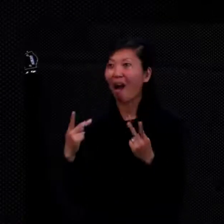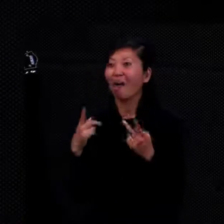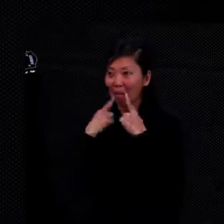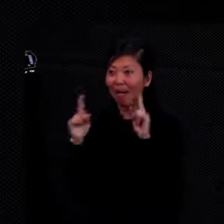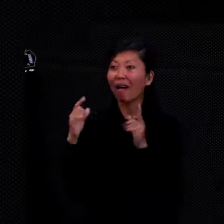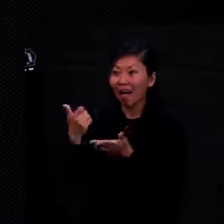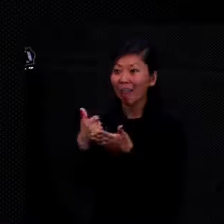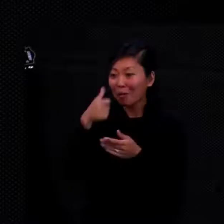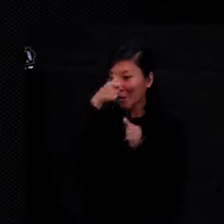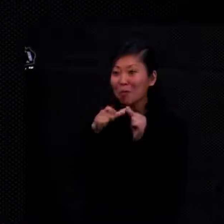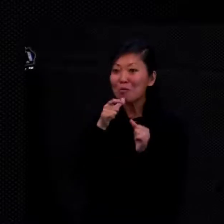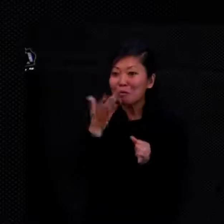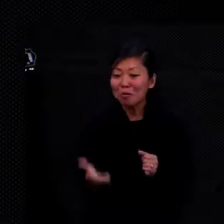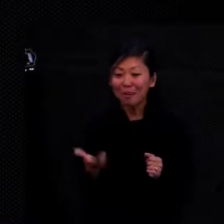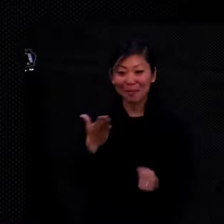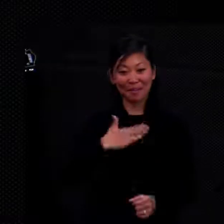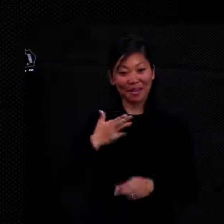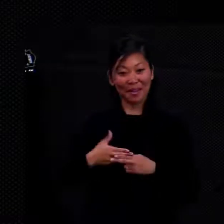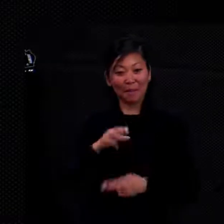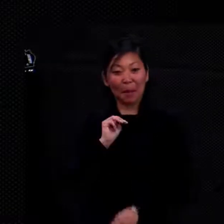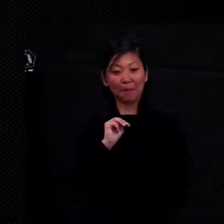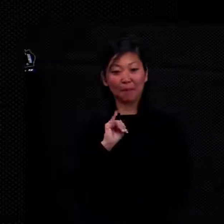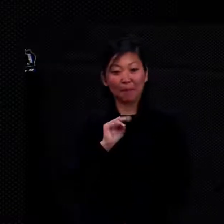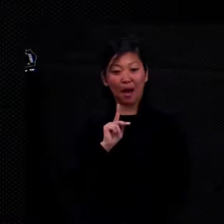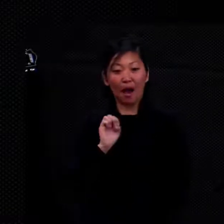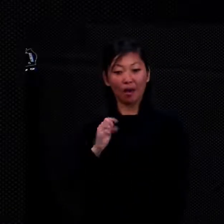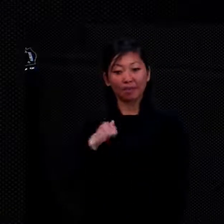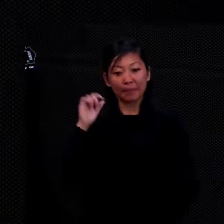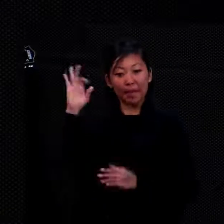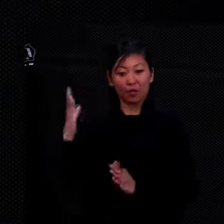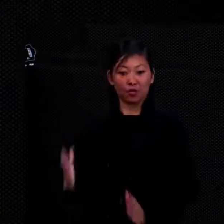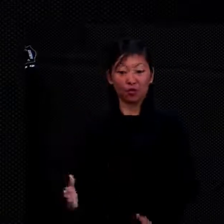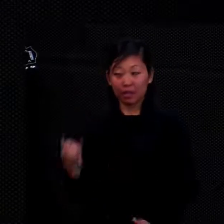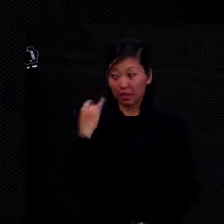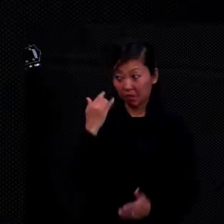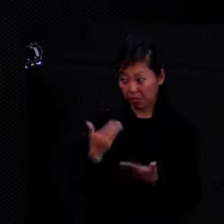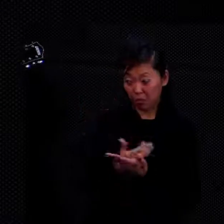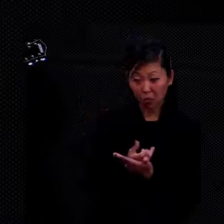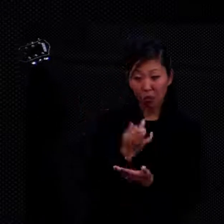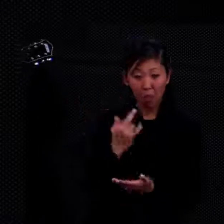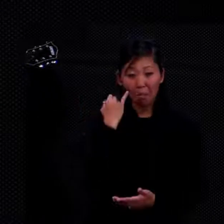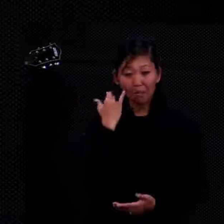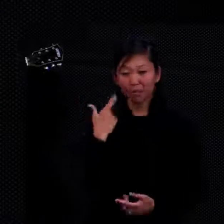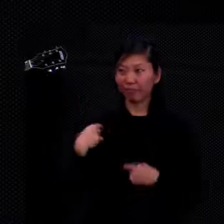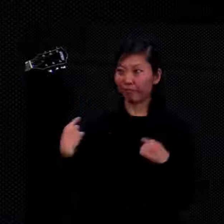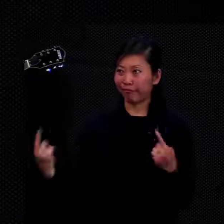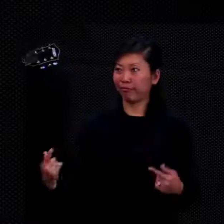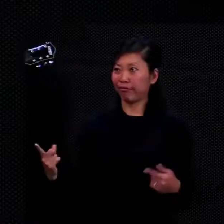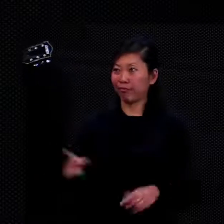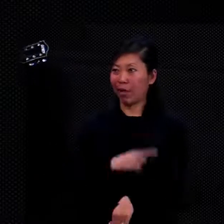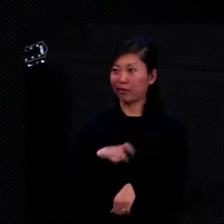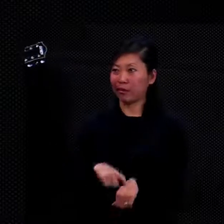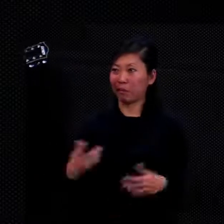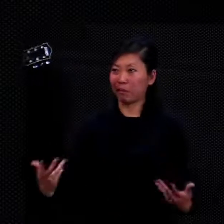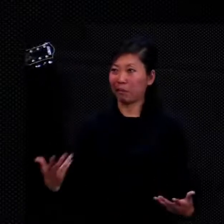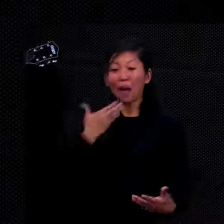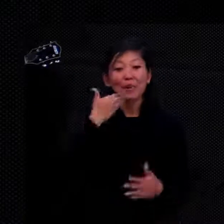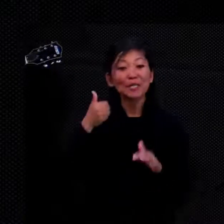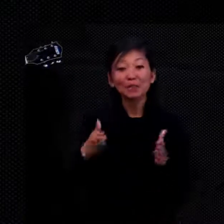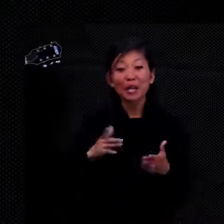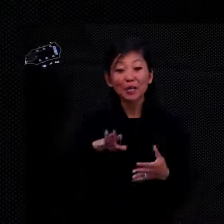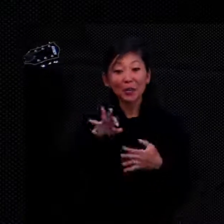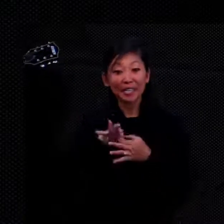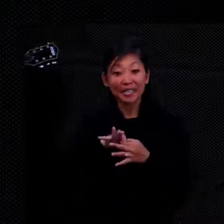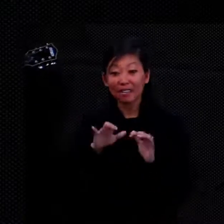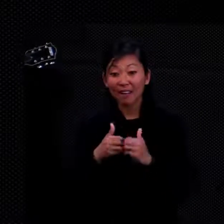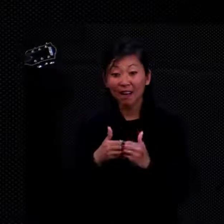name is Mike. I'm one of the pastors here. If you are new here, or even if you've been here a long time, the best way to connect with